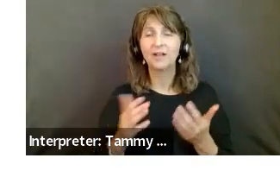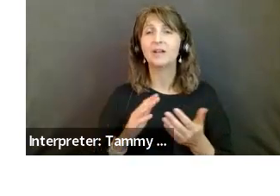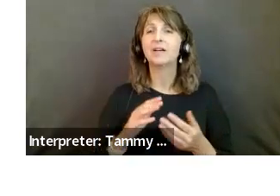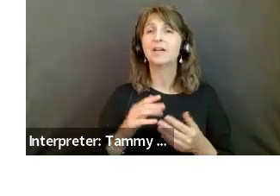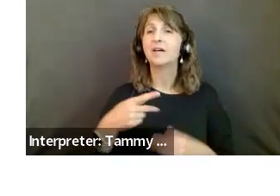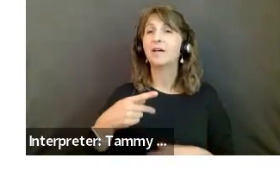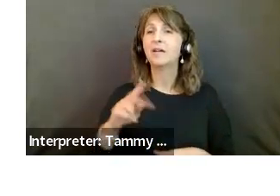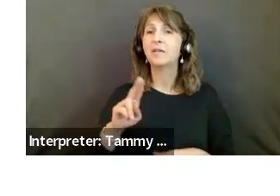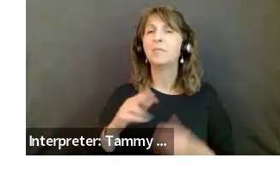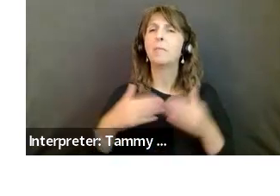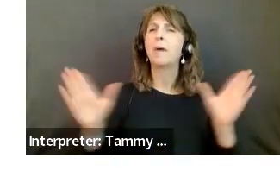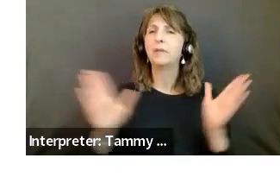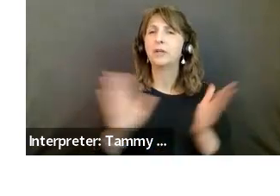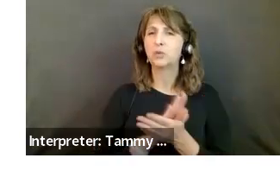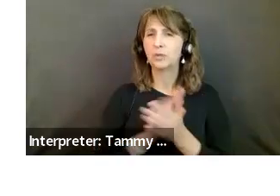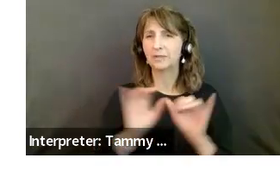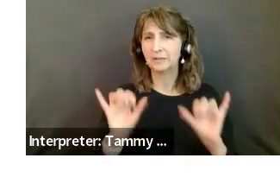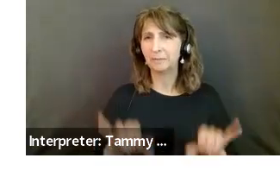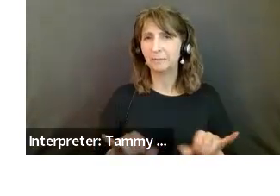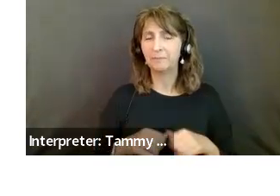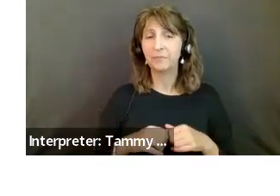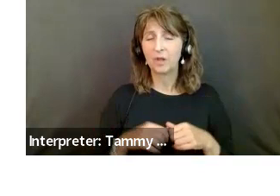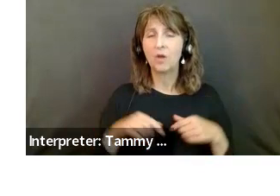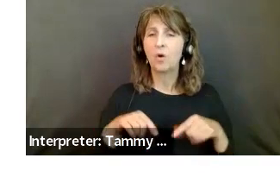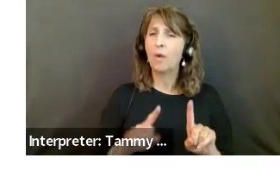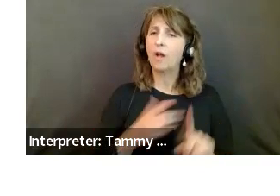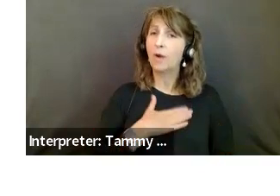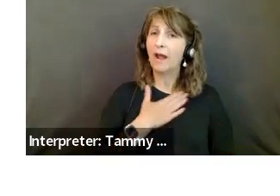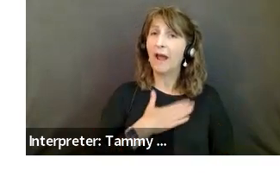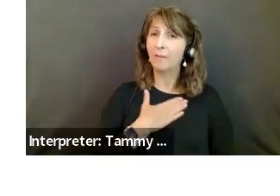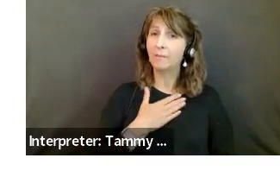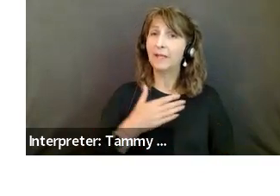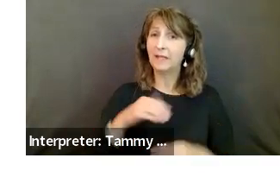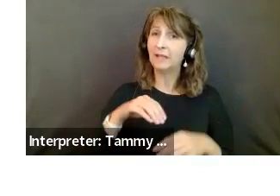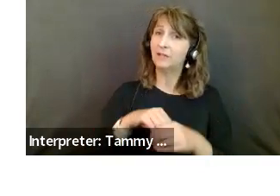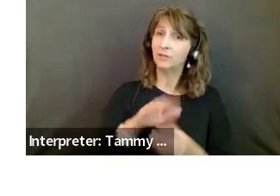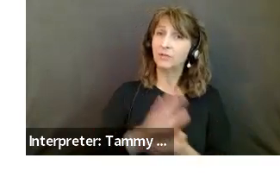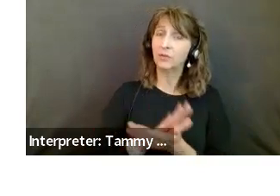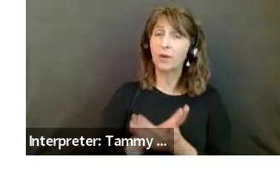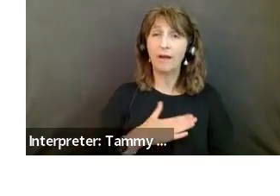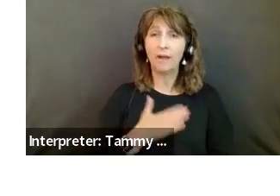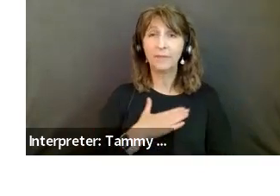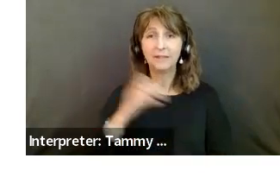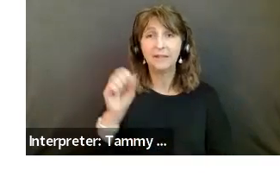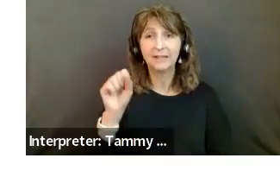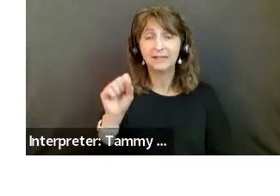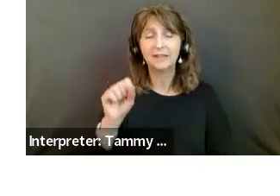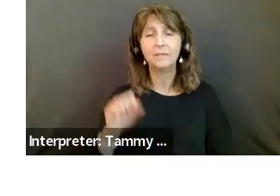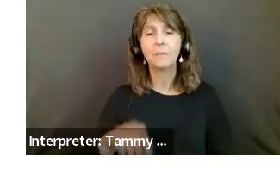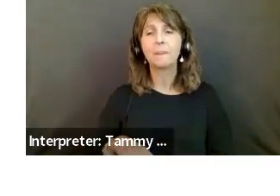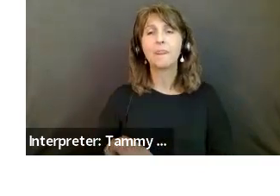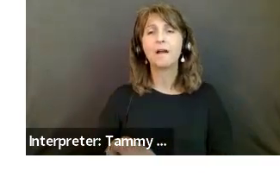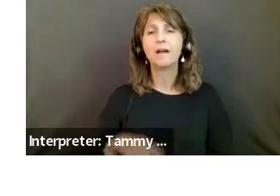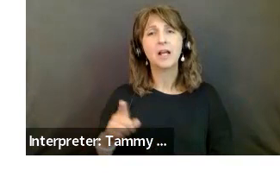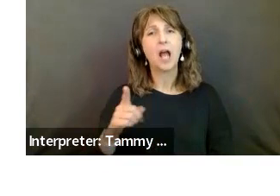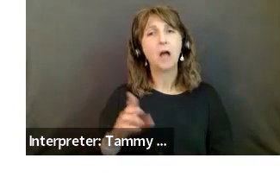system. And while we were happy to have him there and we were happy to see him flourishing, there was still